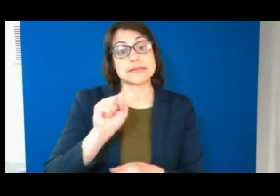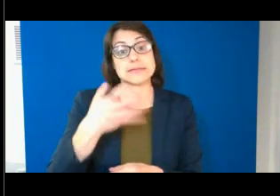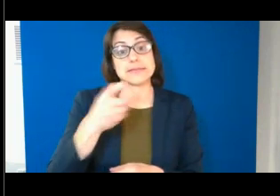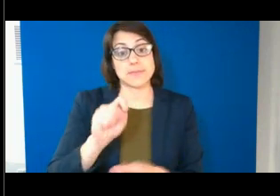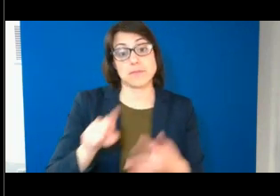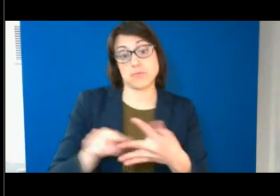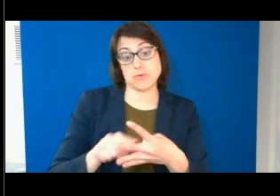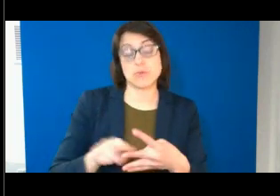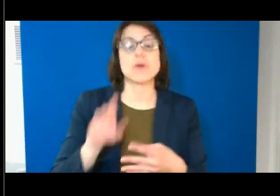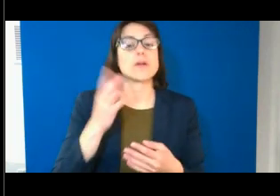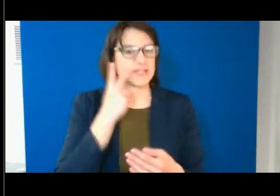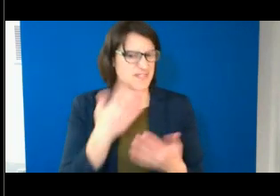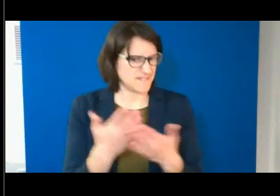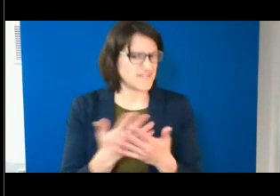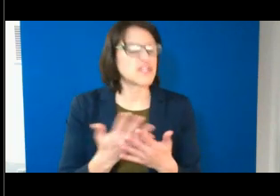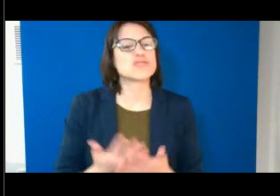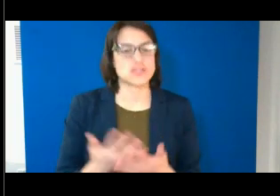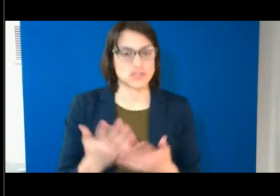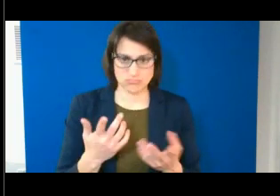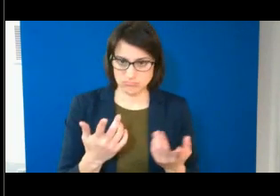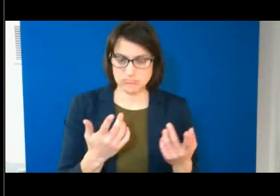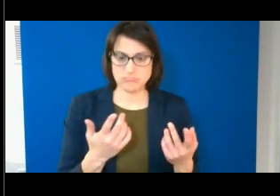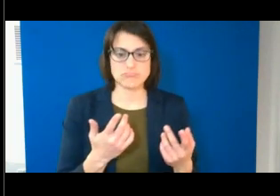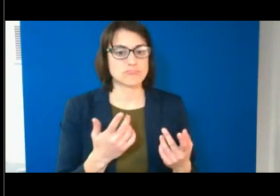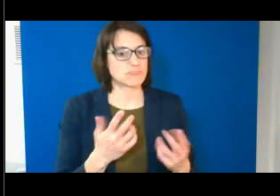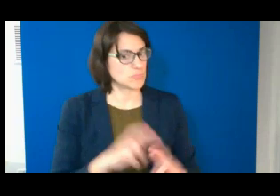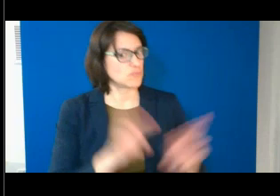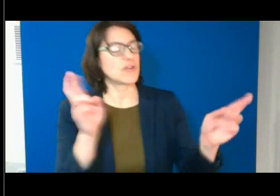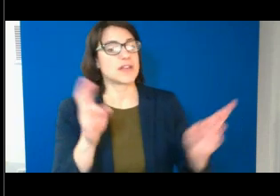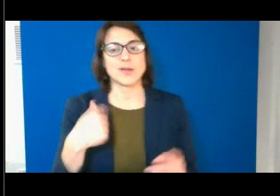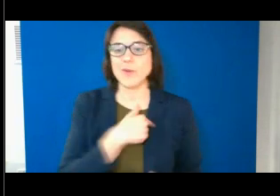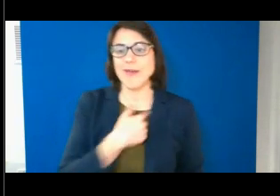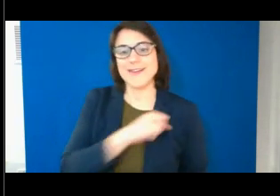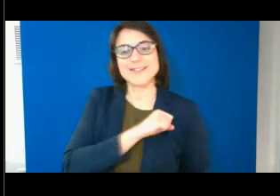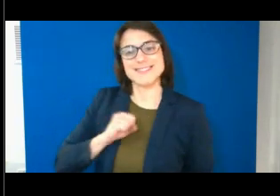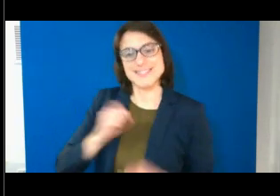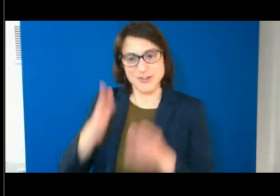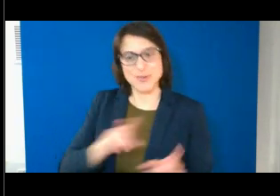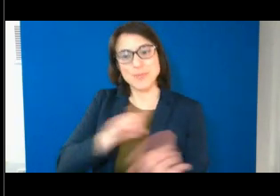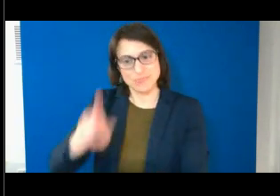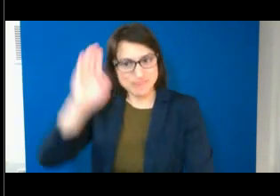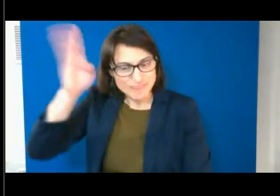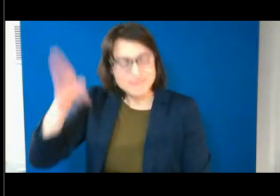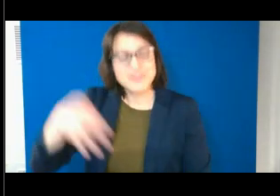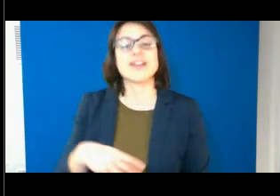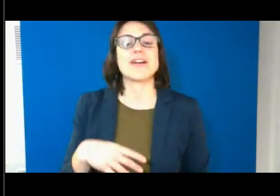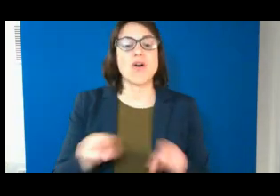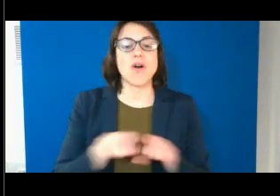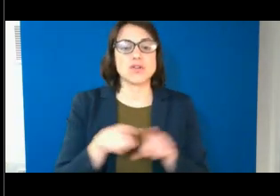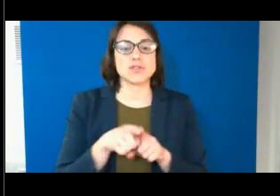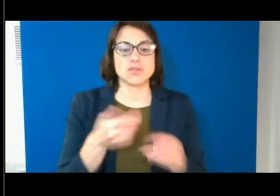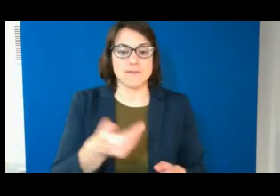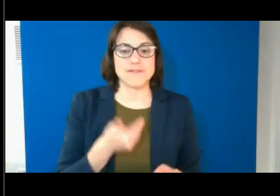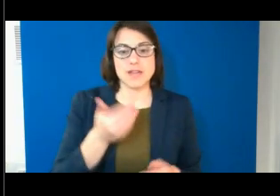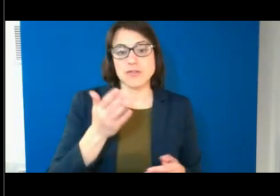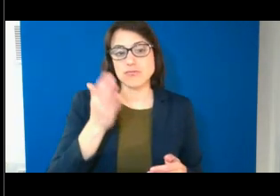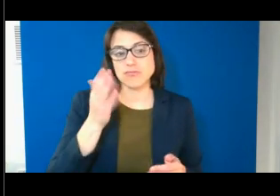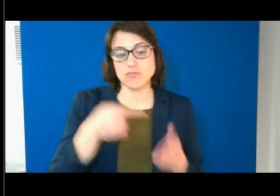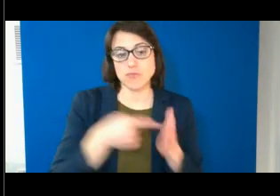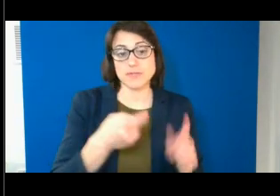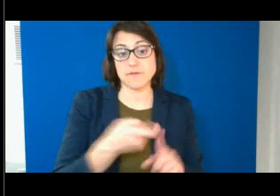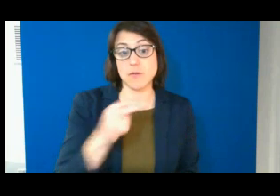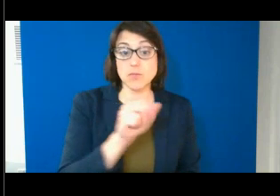place. We had a senator go and do a speech for us. It was Andrew Zwicker, as well as representatives from NOAA, Sea Grant, and also many